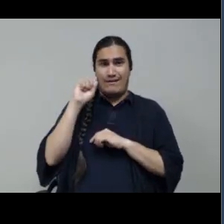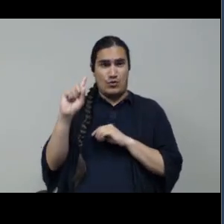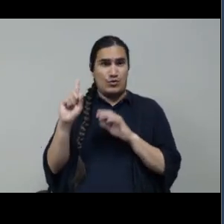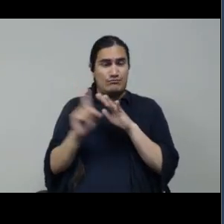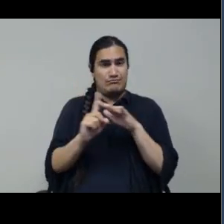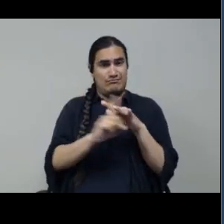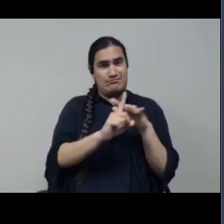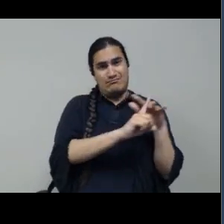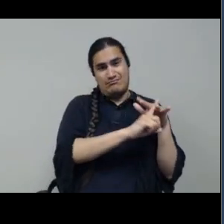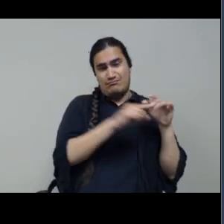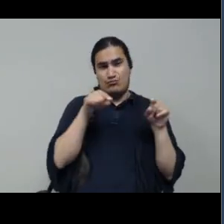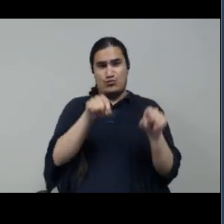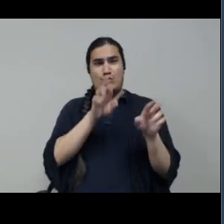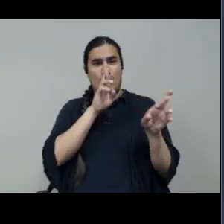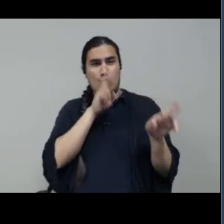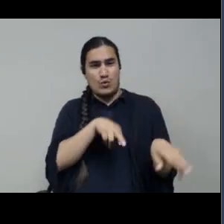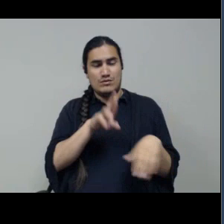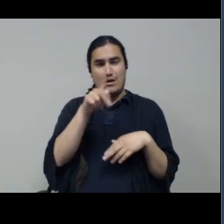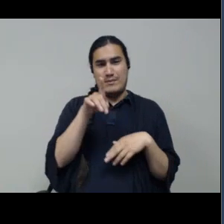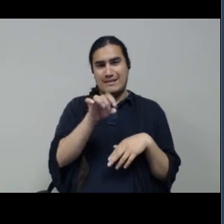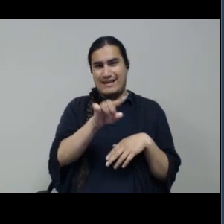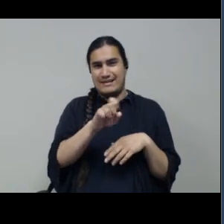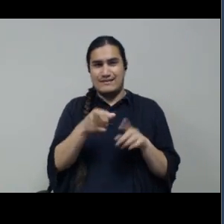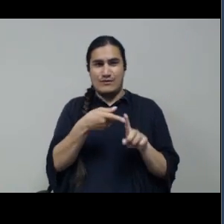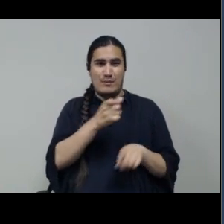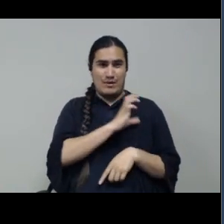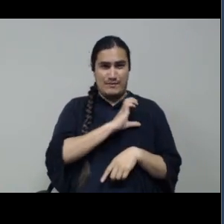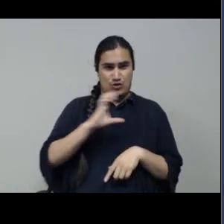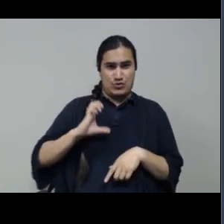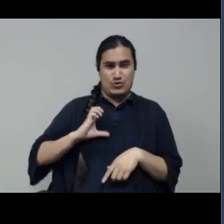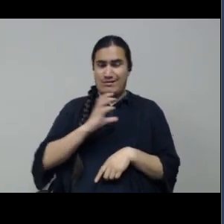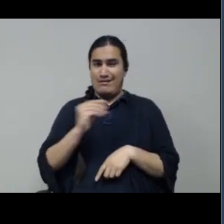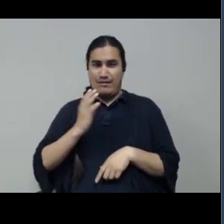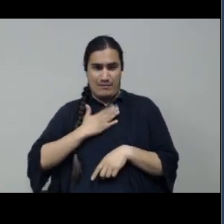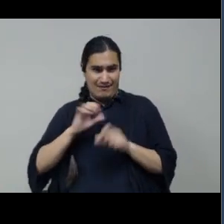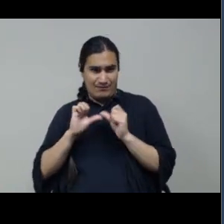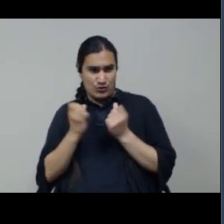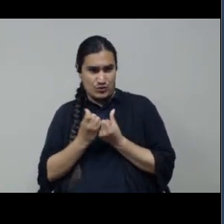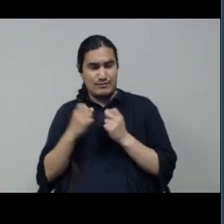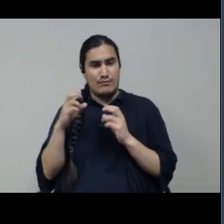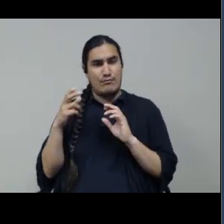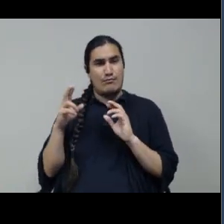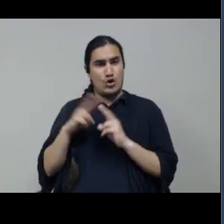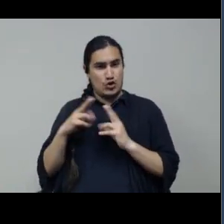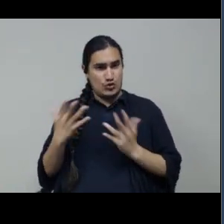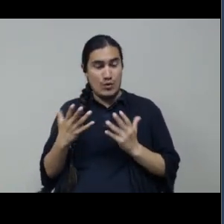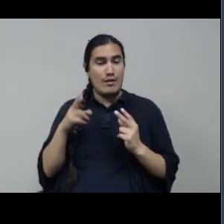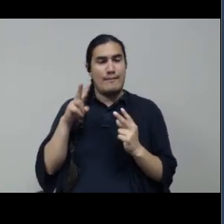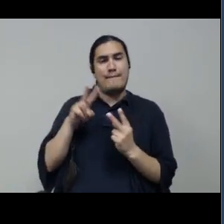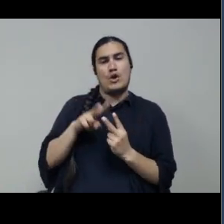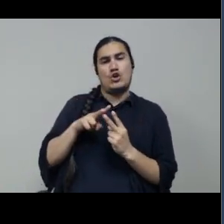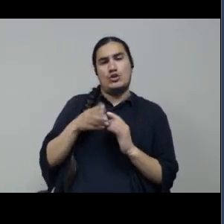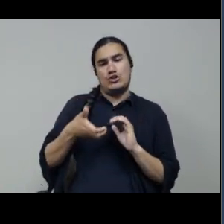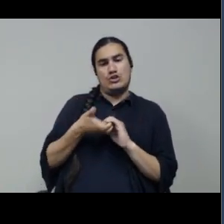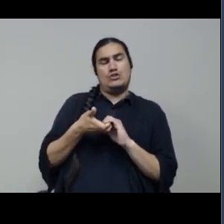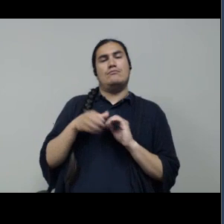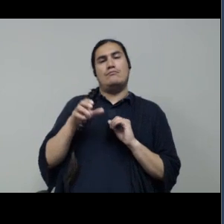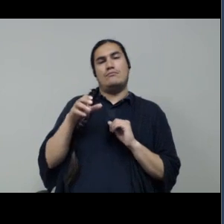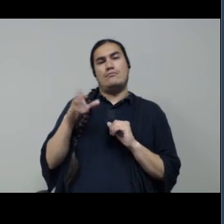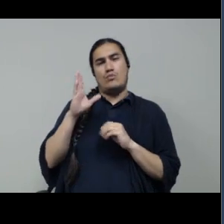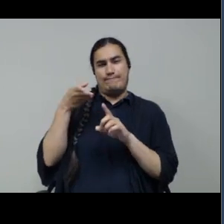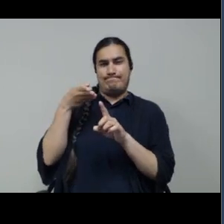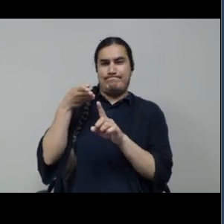throughout the reports and updates from the Commission and from my agency partners is partnership. I'd like to single out Director